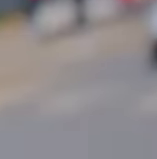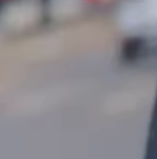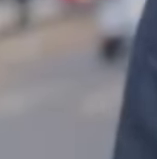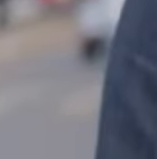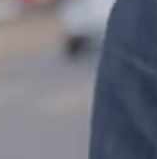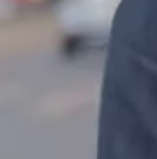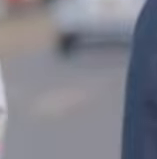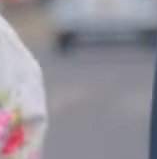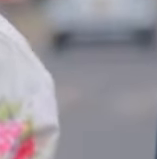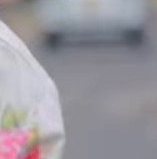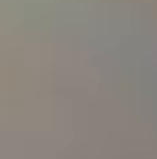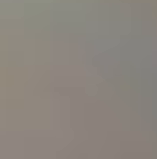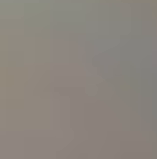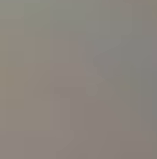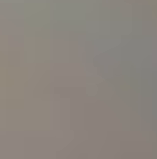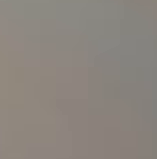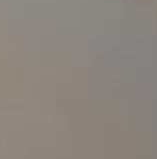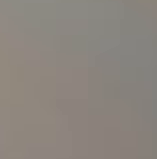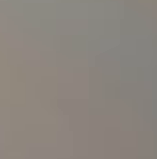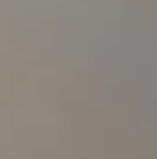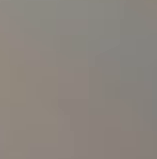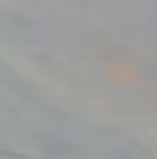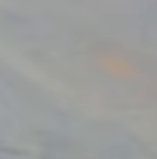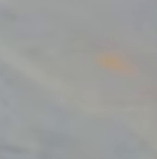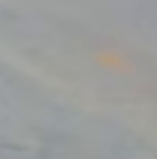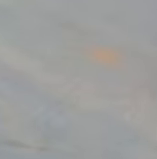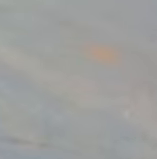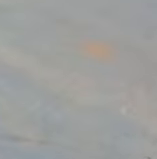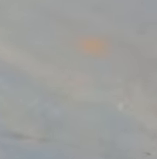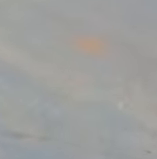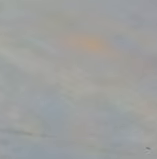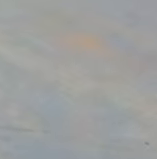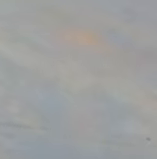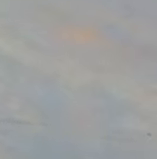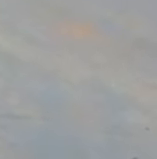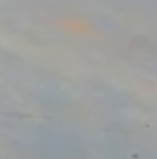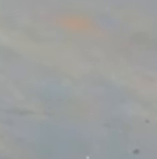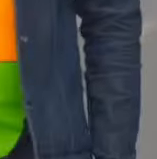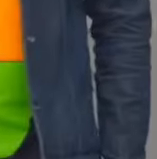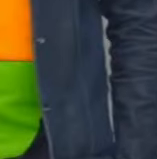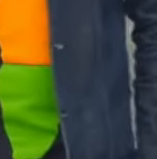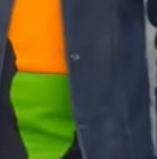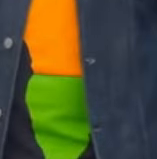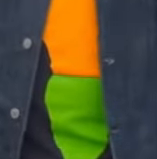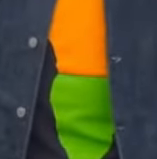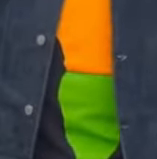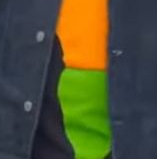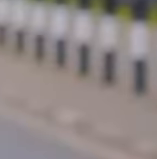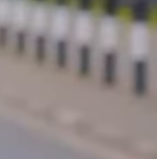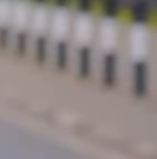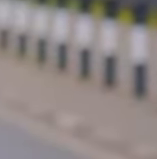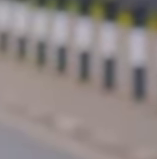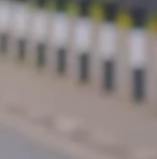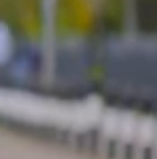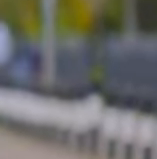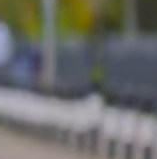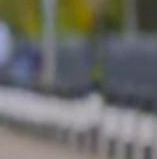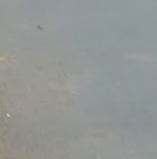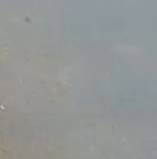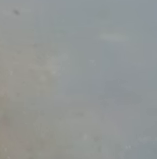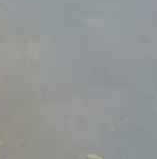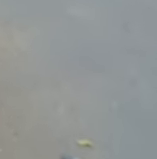Tunakuletea the biggest reggae party in 254 in a yard extra. Extra niceness of reggae music. Extra dose